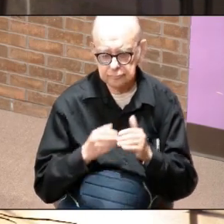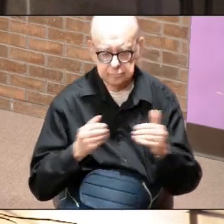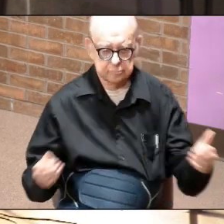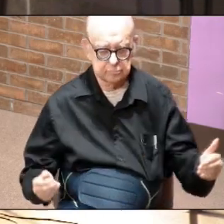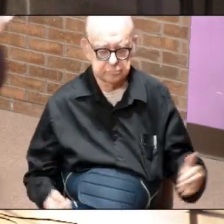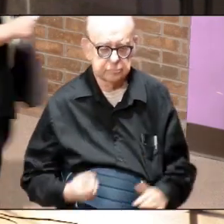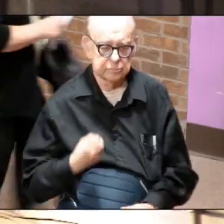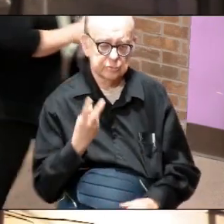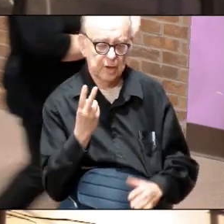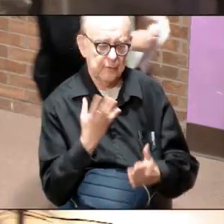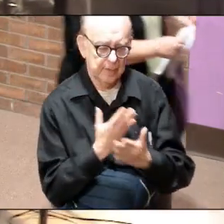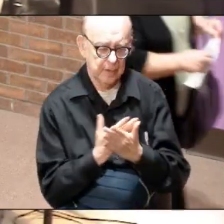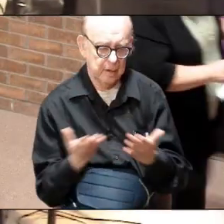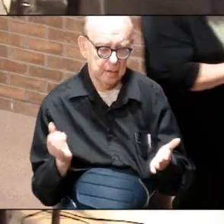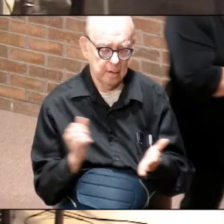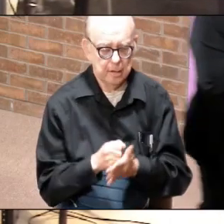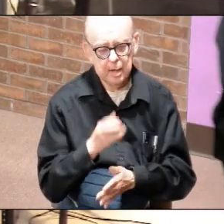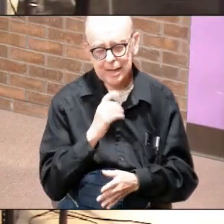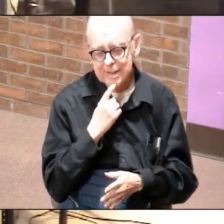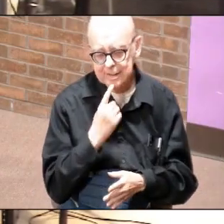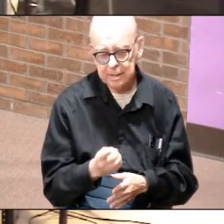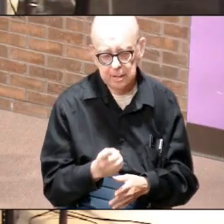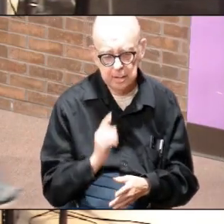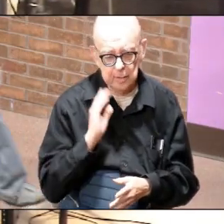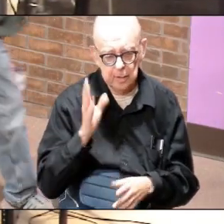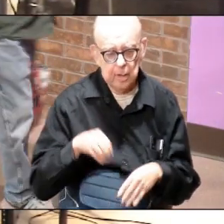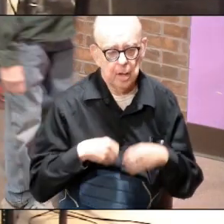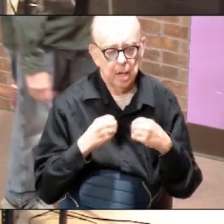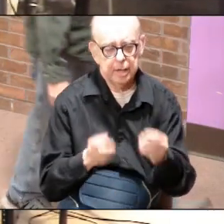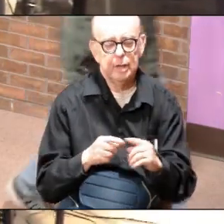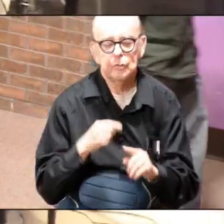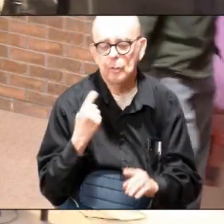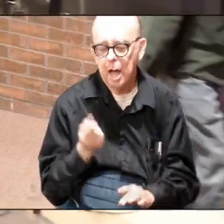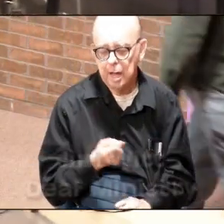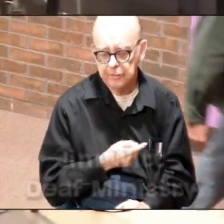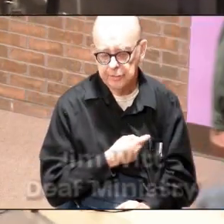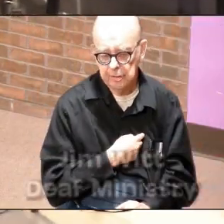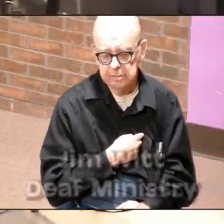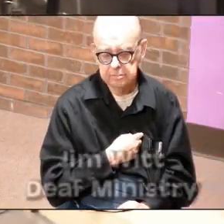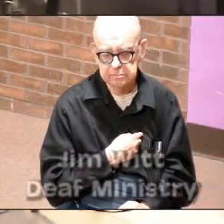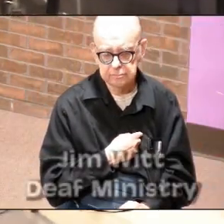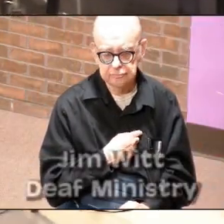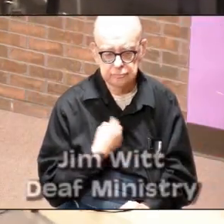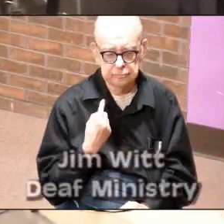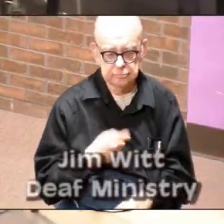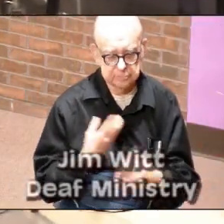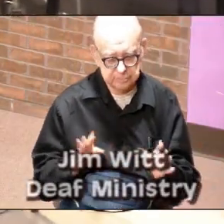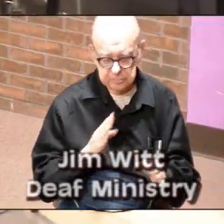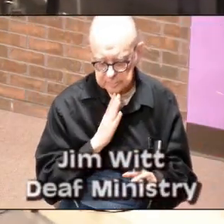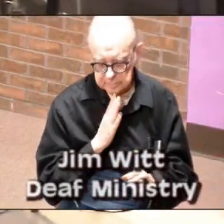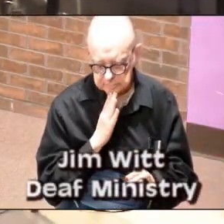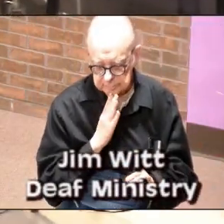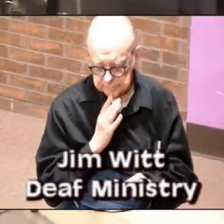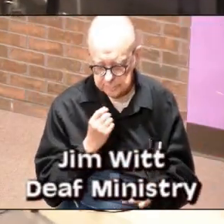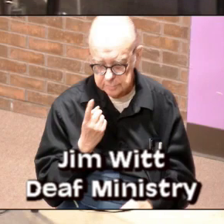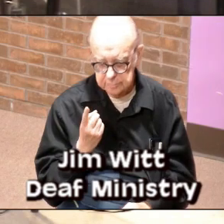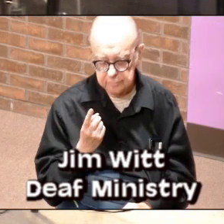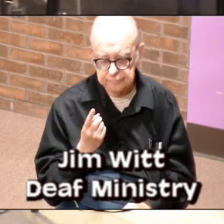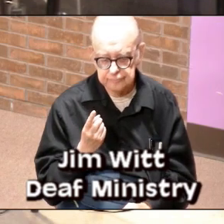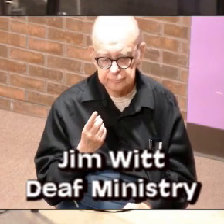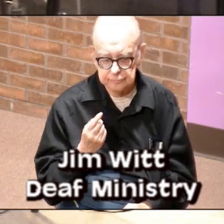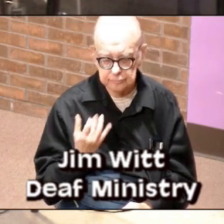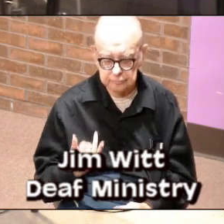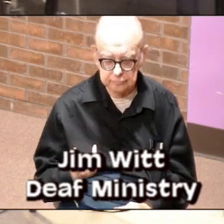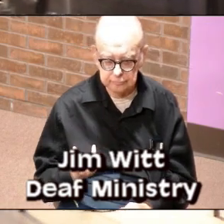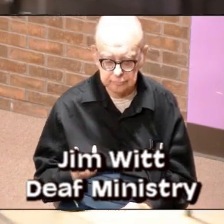into 12 things that God said that he will give to us. And so we've already talked about the 11th,